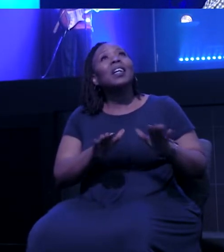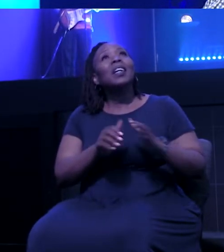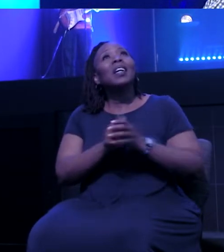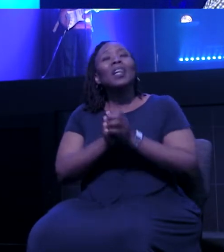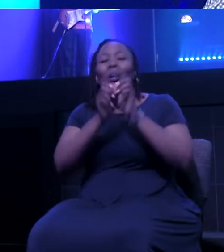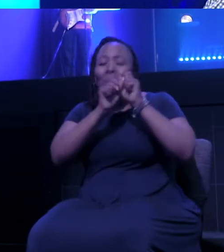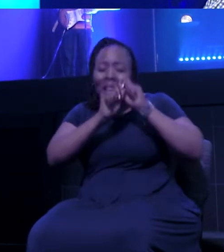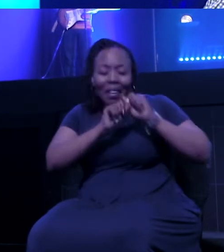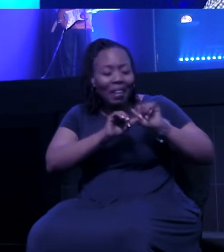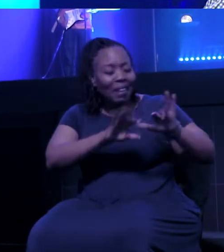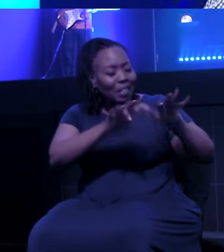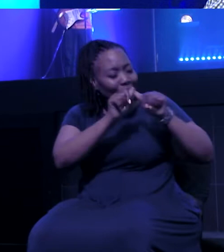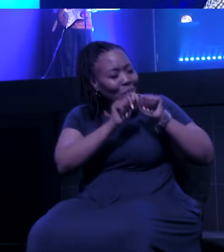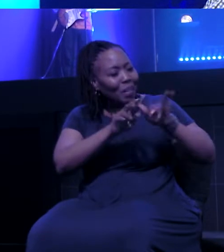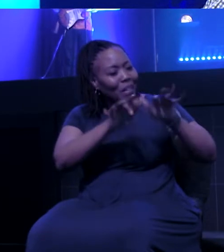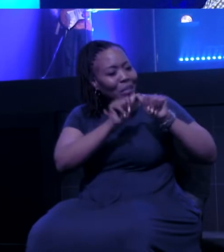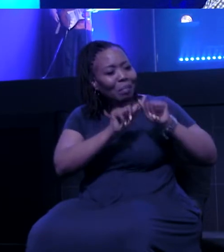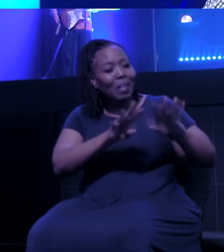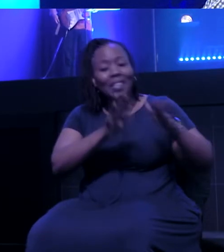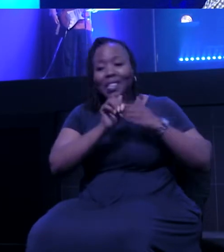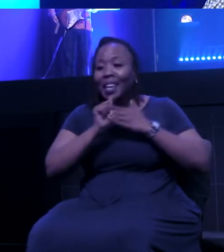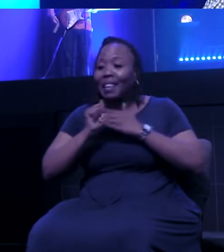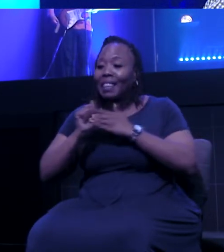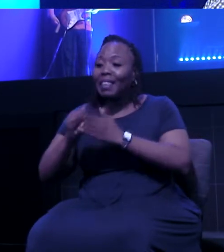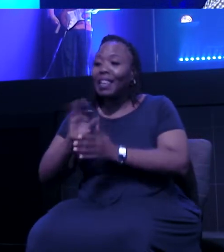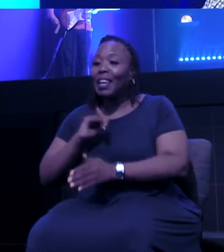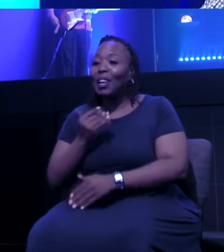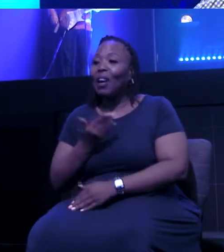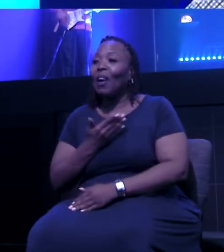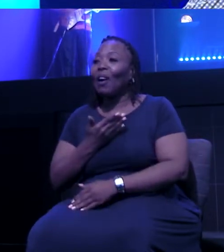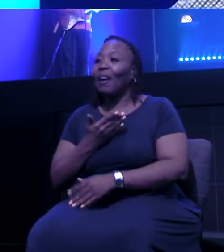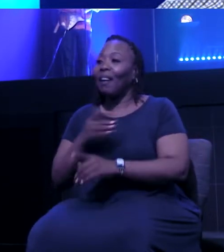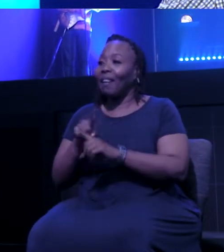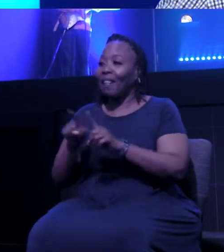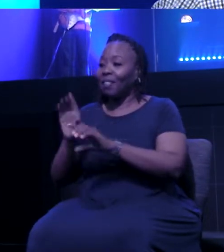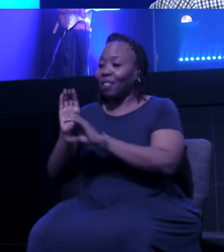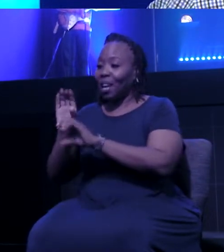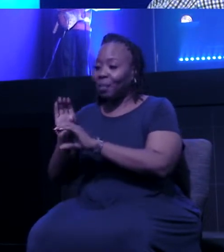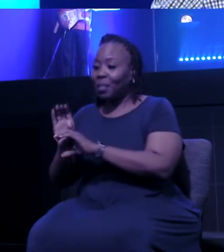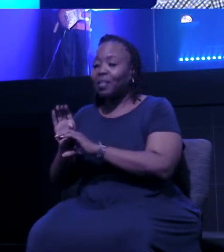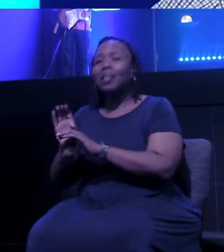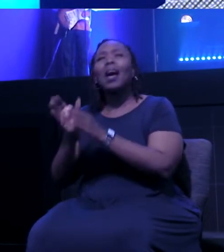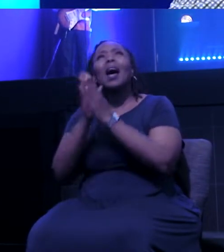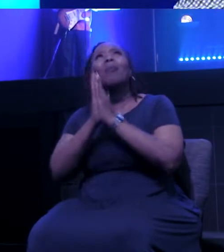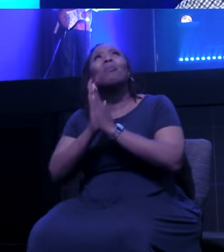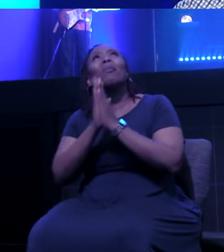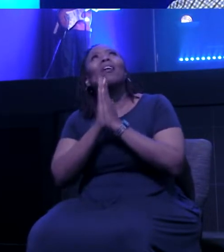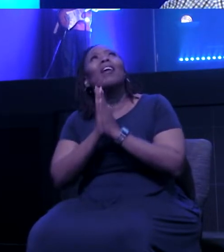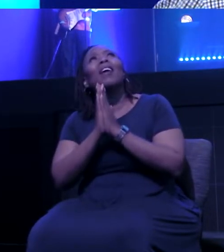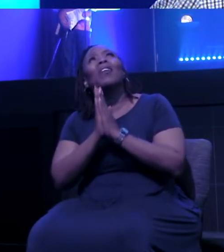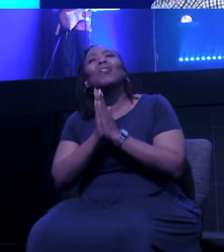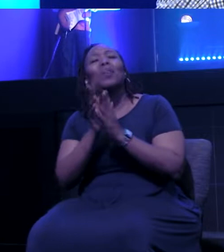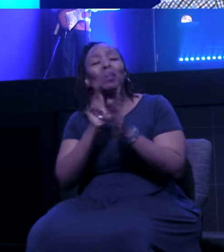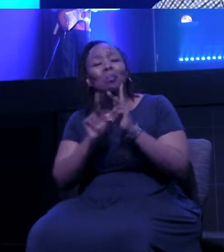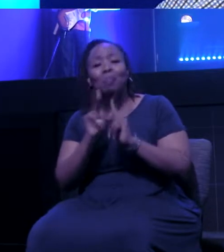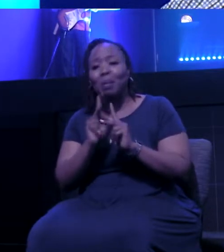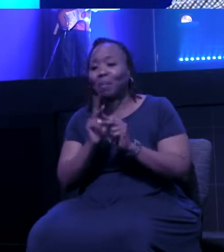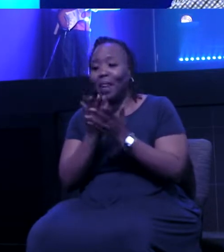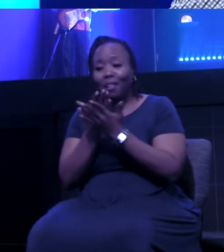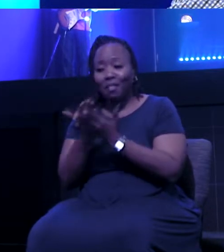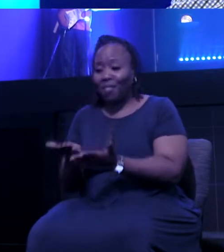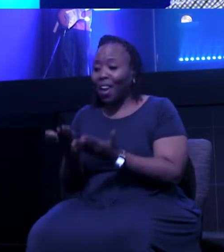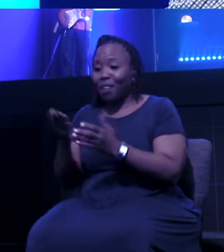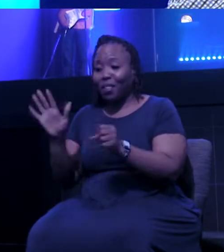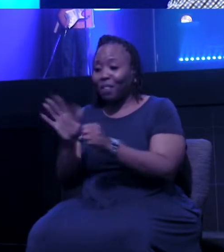your blessing upon them as they lead our Pompano Beach campus. Father, I pray for the people who are already at Pompano Beach, for their